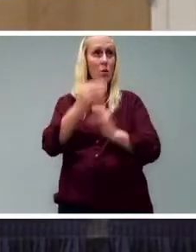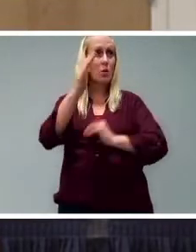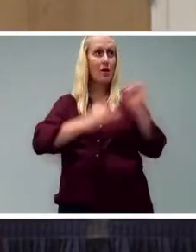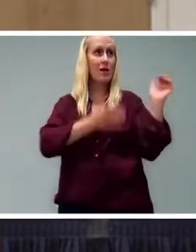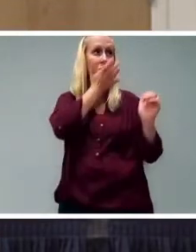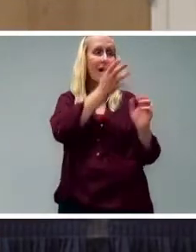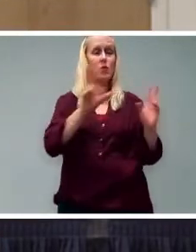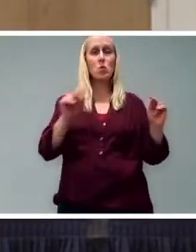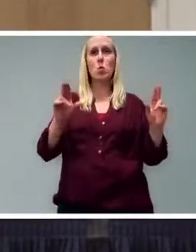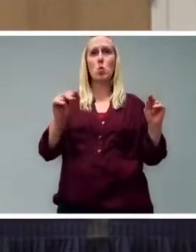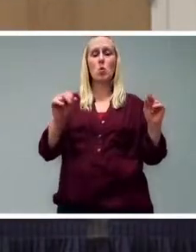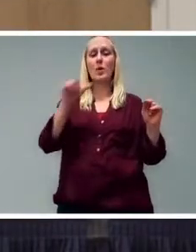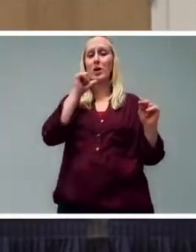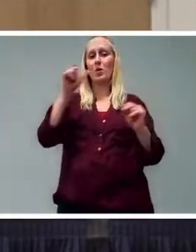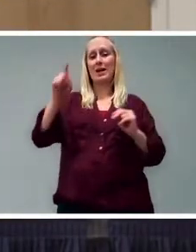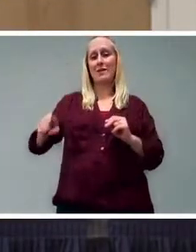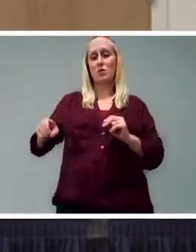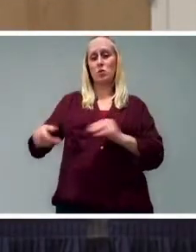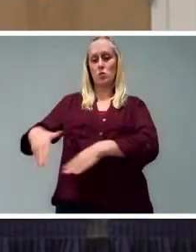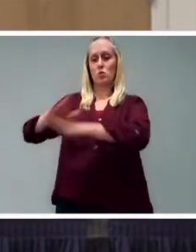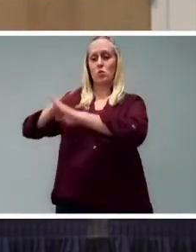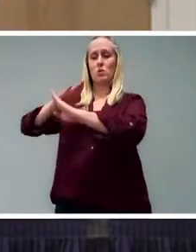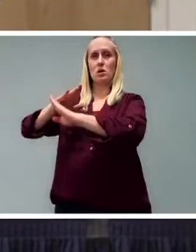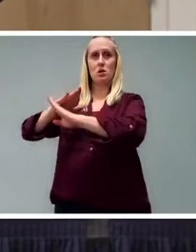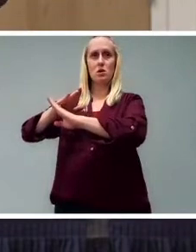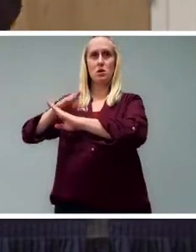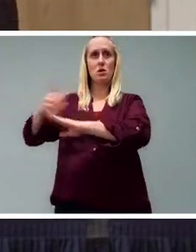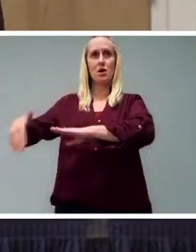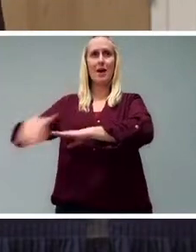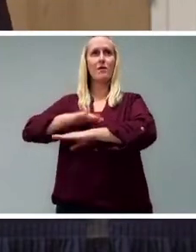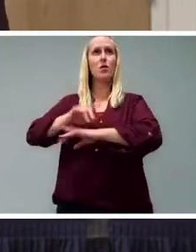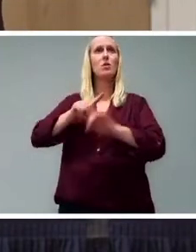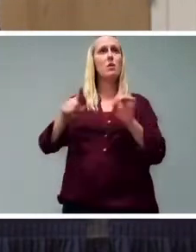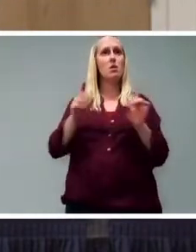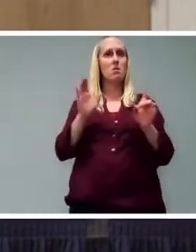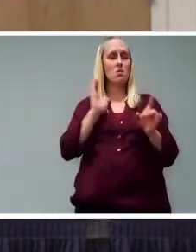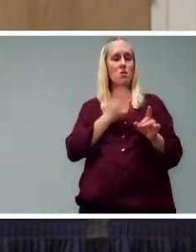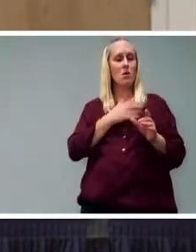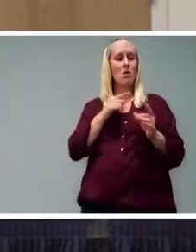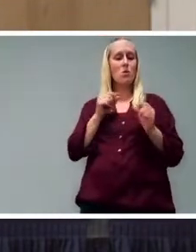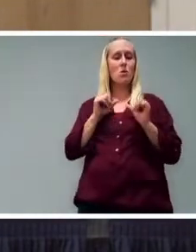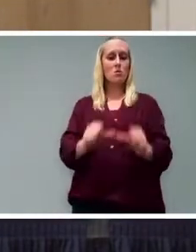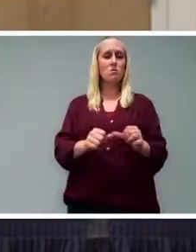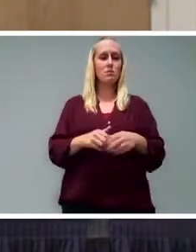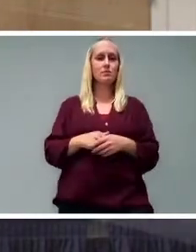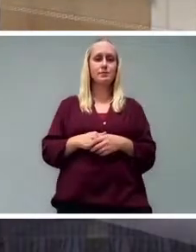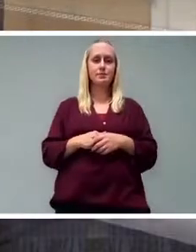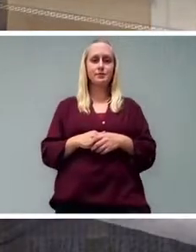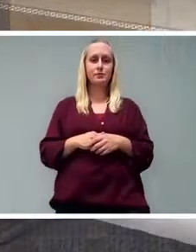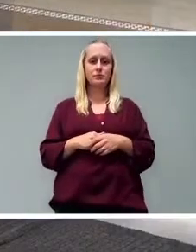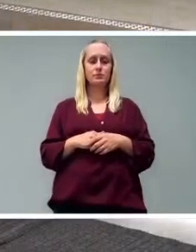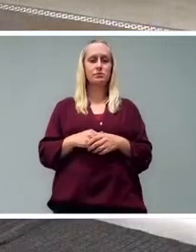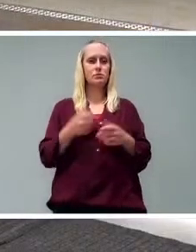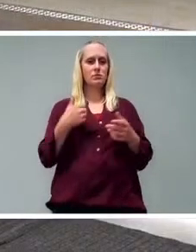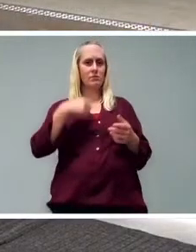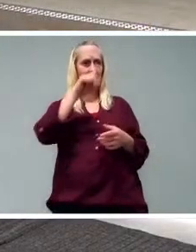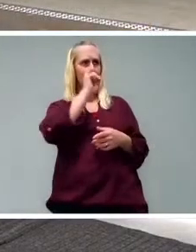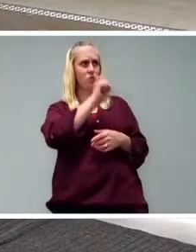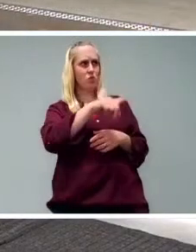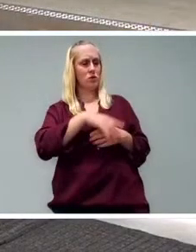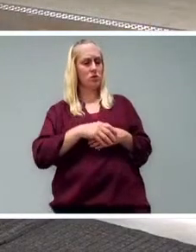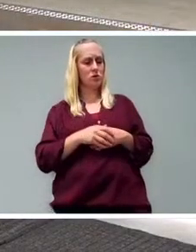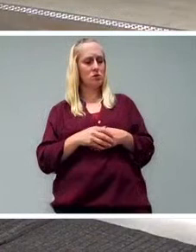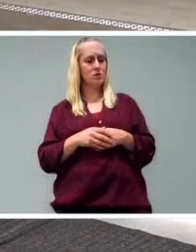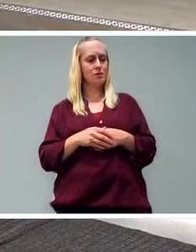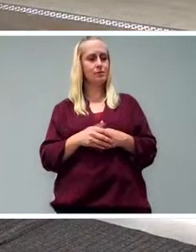cap it, but our ultimate plan is to work towards that. Yes? I just had a question about,